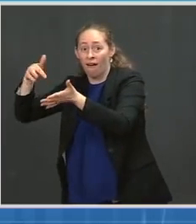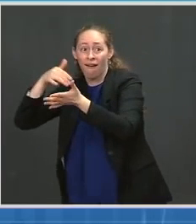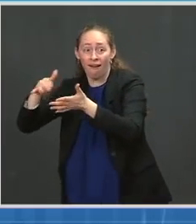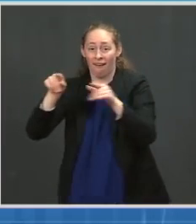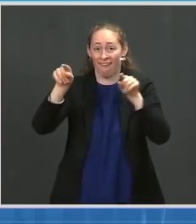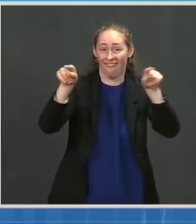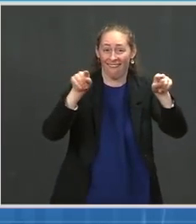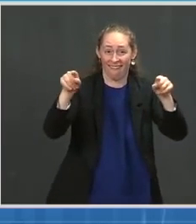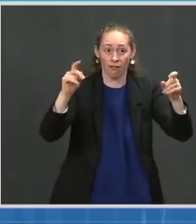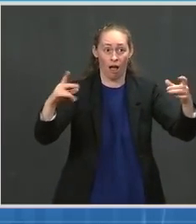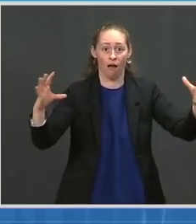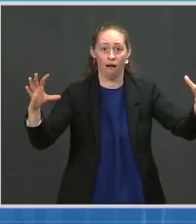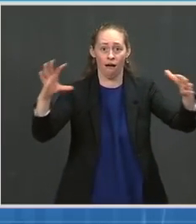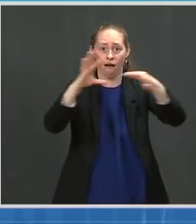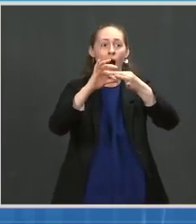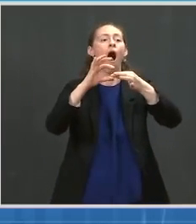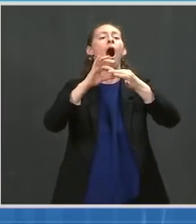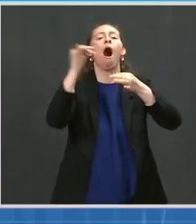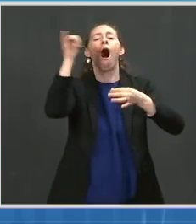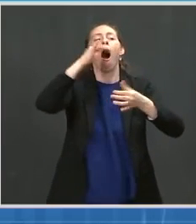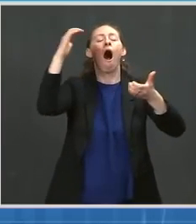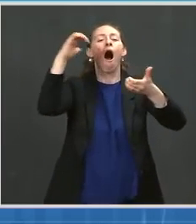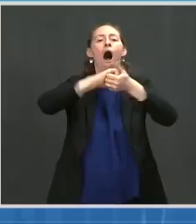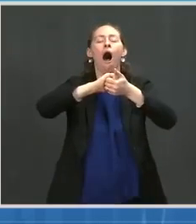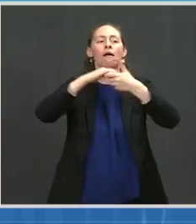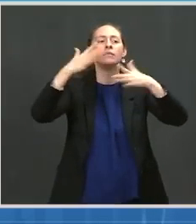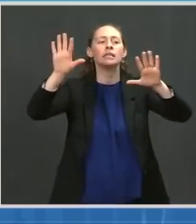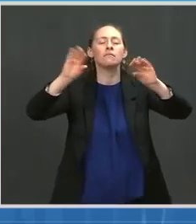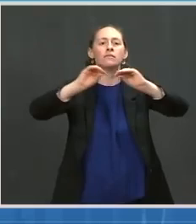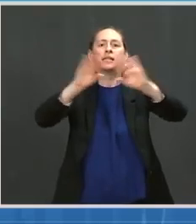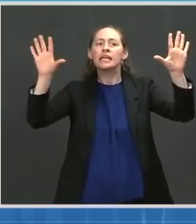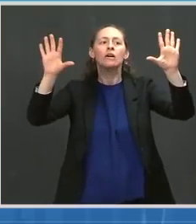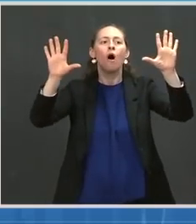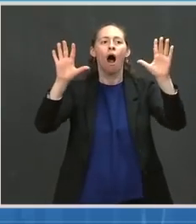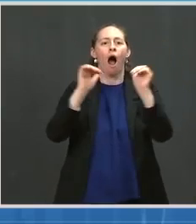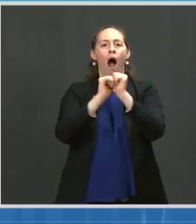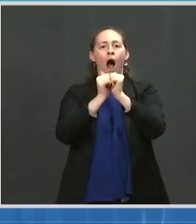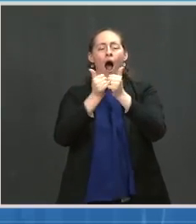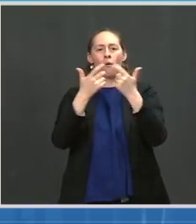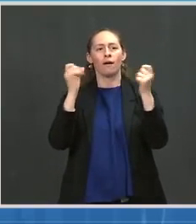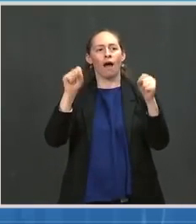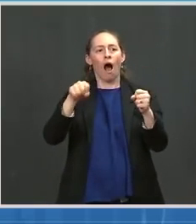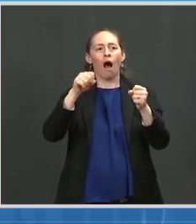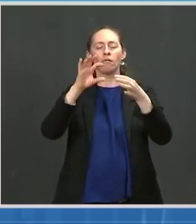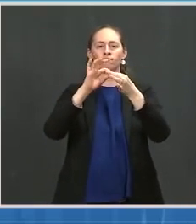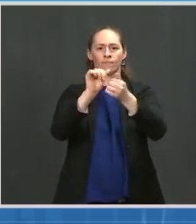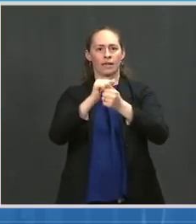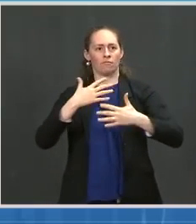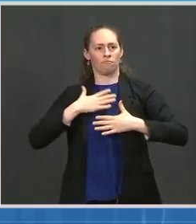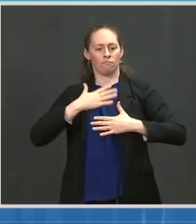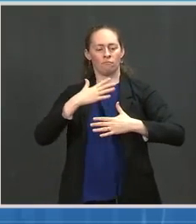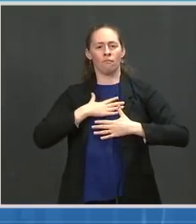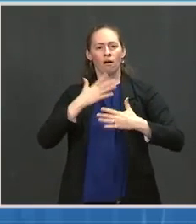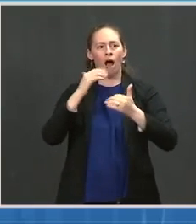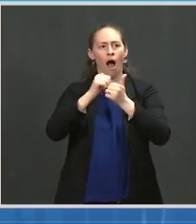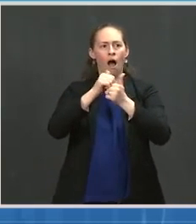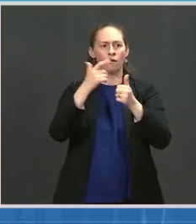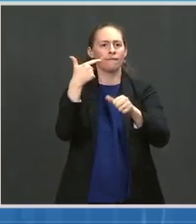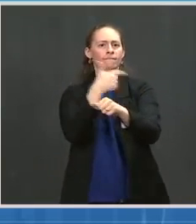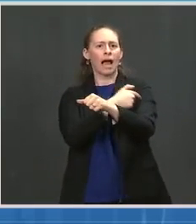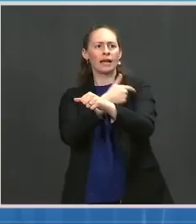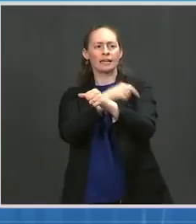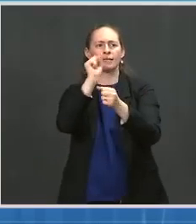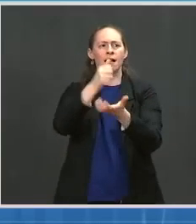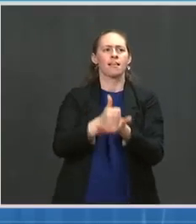major breakthrough in respiratory syncytial virus vaccinology. by developing mutations